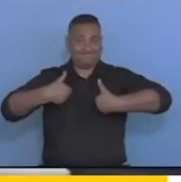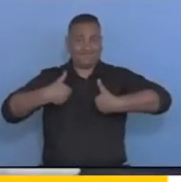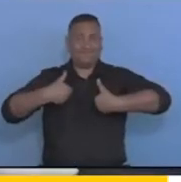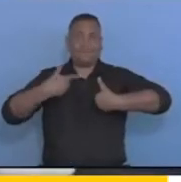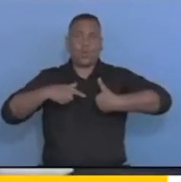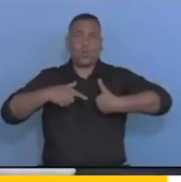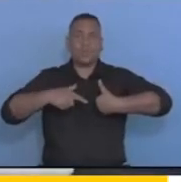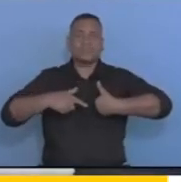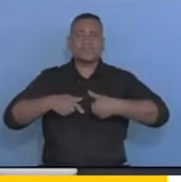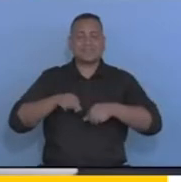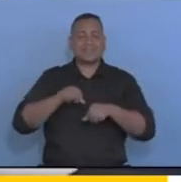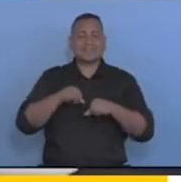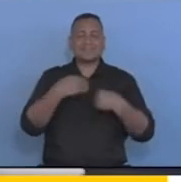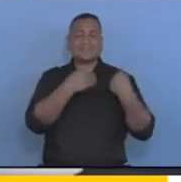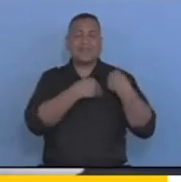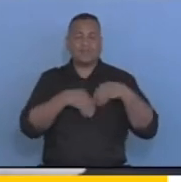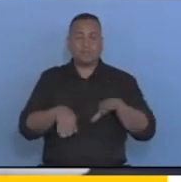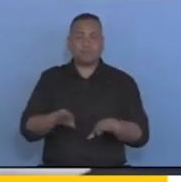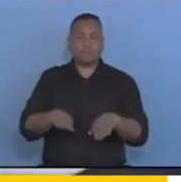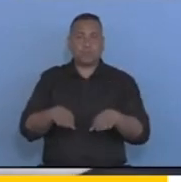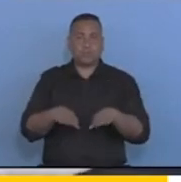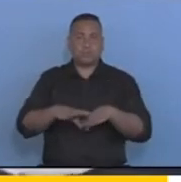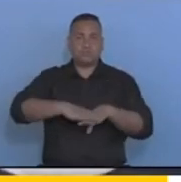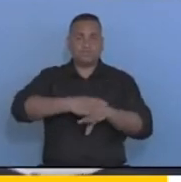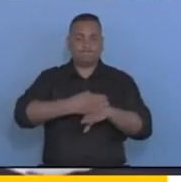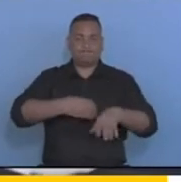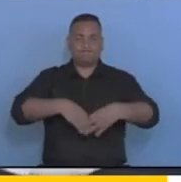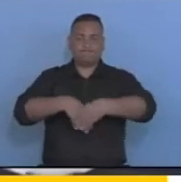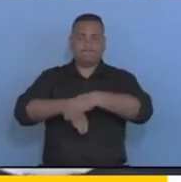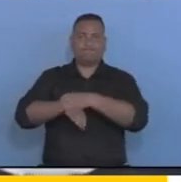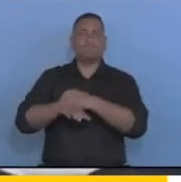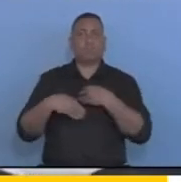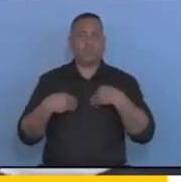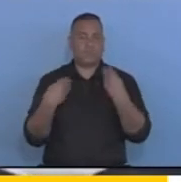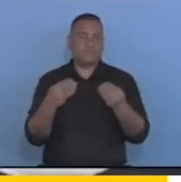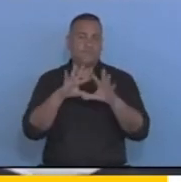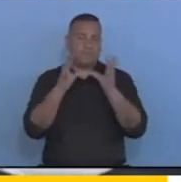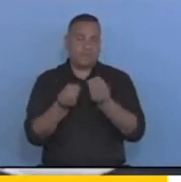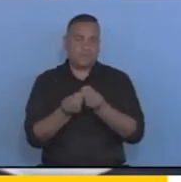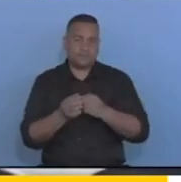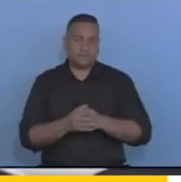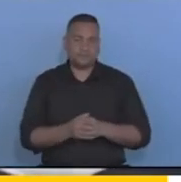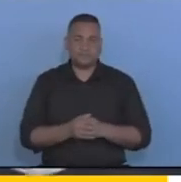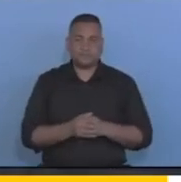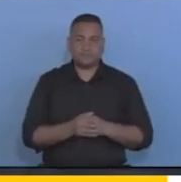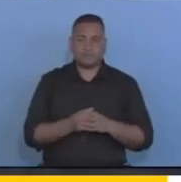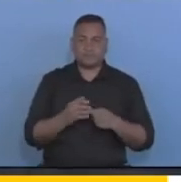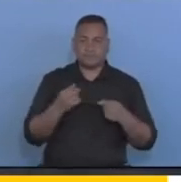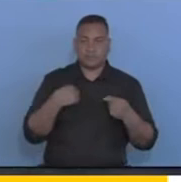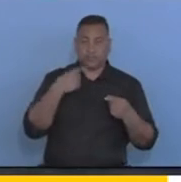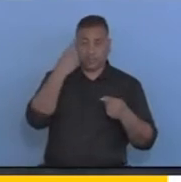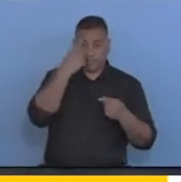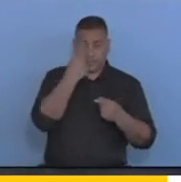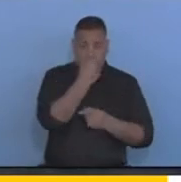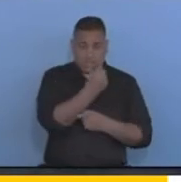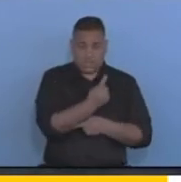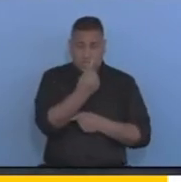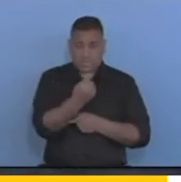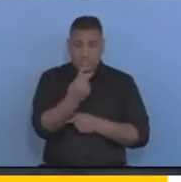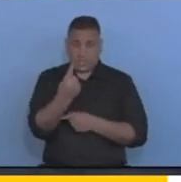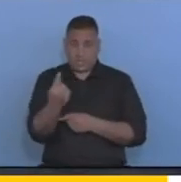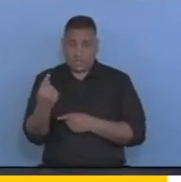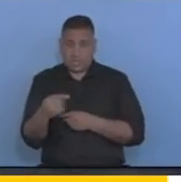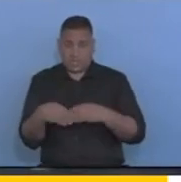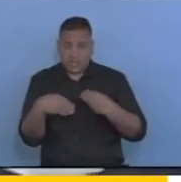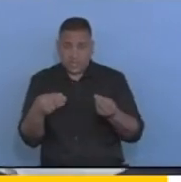sorry, because I saw that. I thought to myself, every single student, well, not just every student, all the facilitators